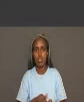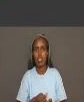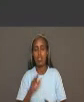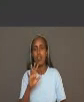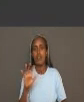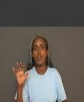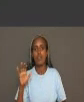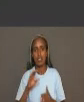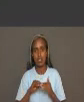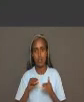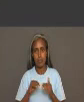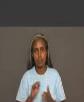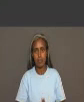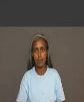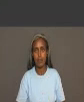1,500 birr.